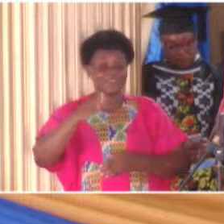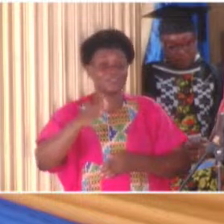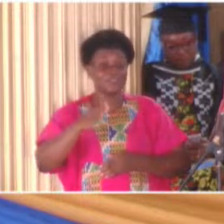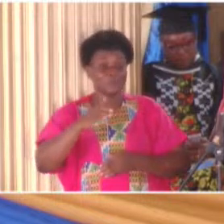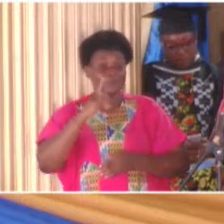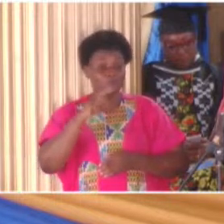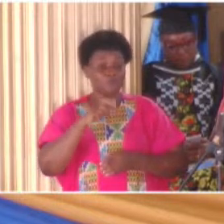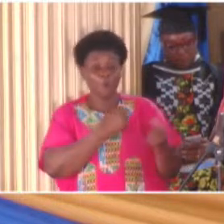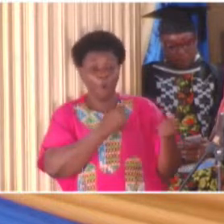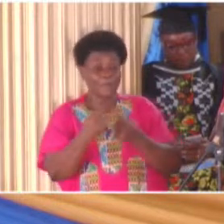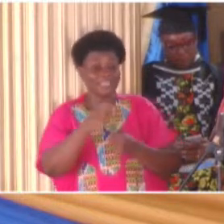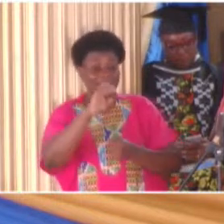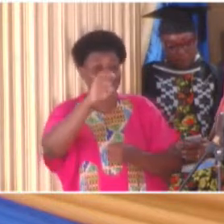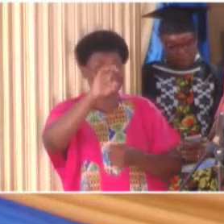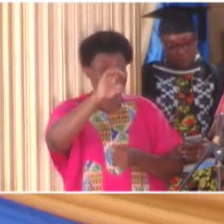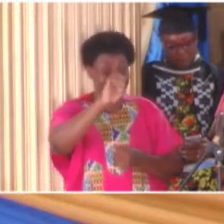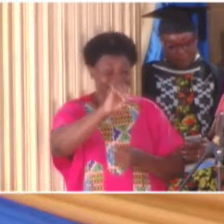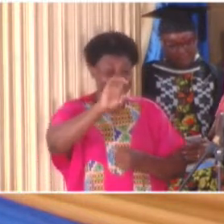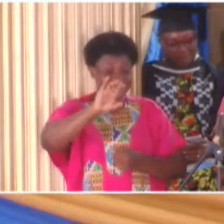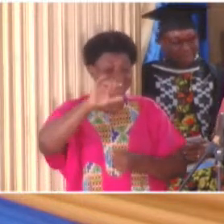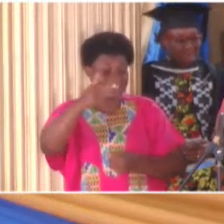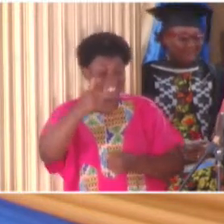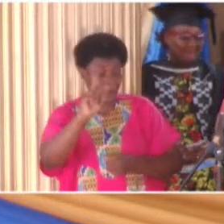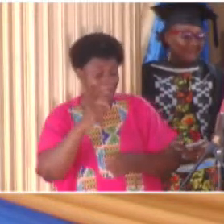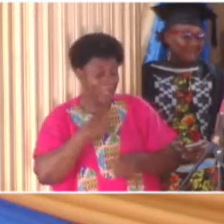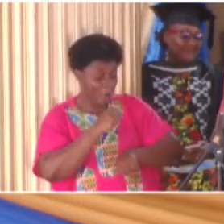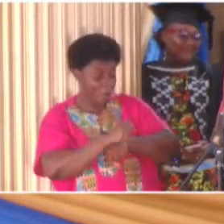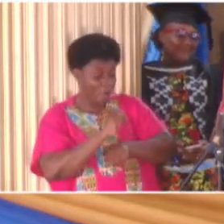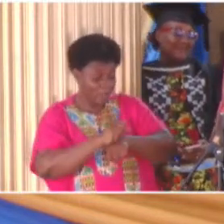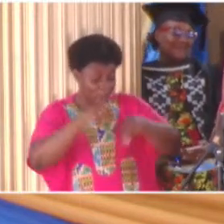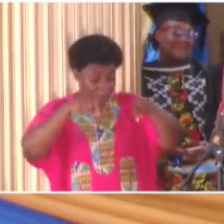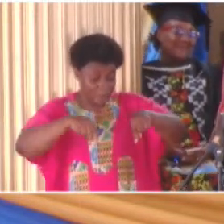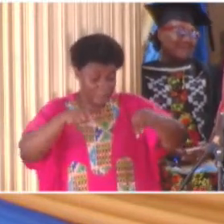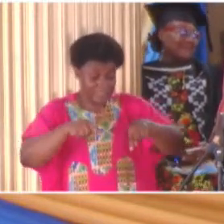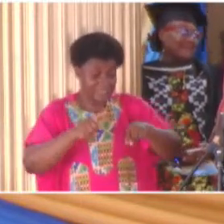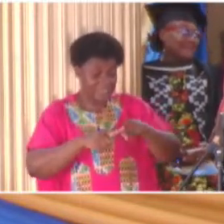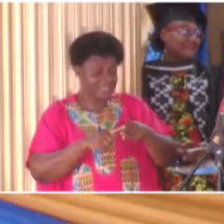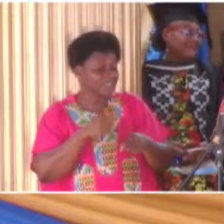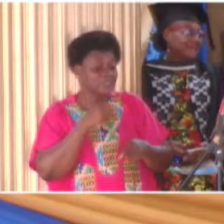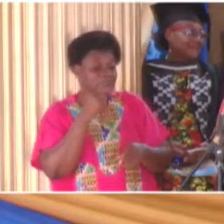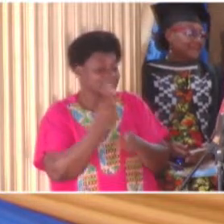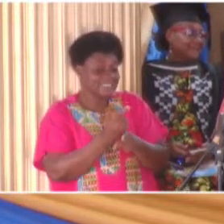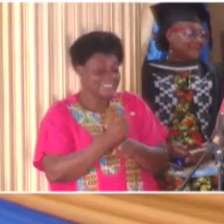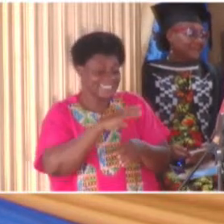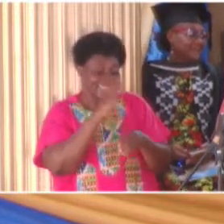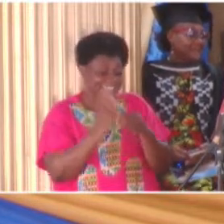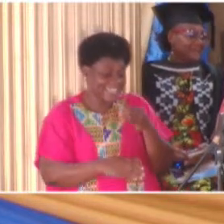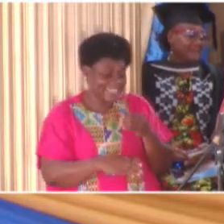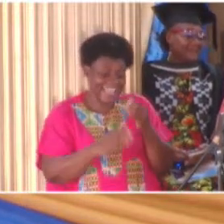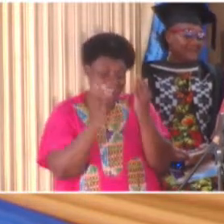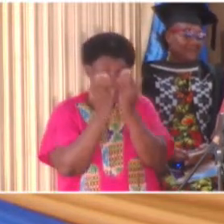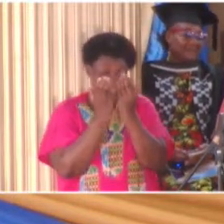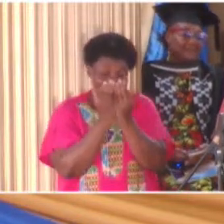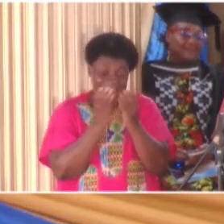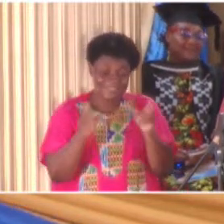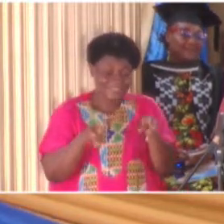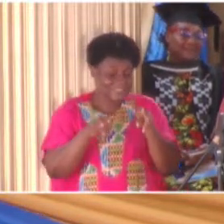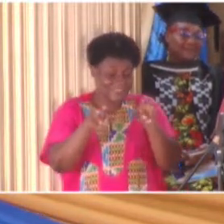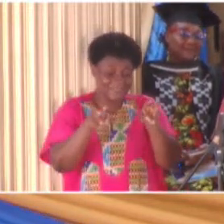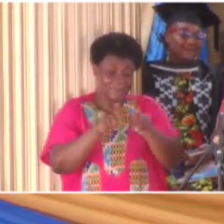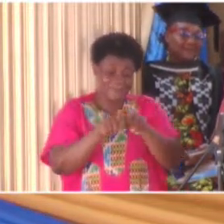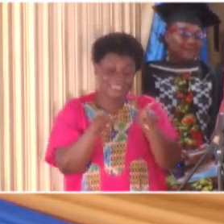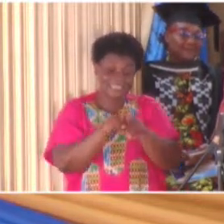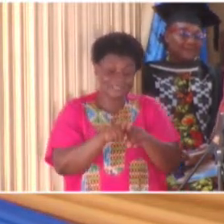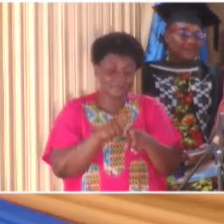ECG, where I work. Today marks not just the end of an academic journey, but